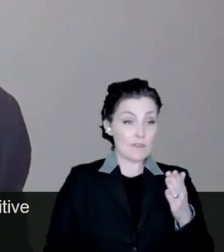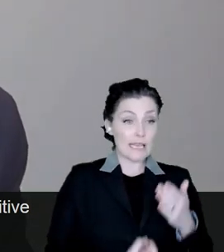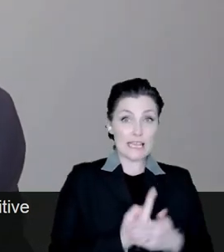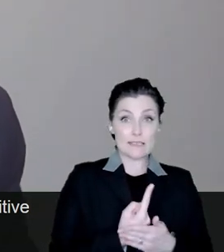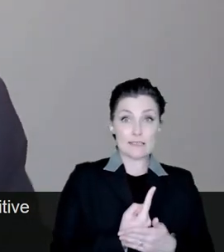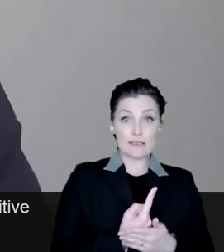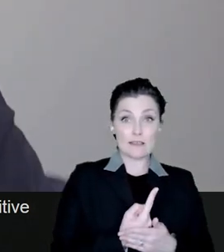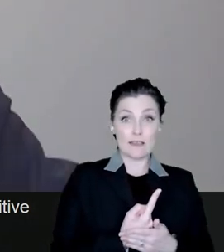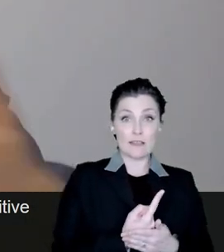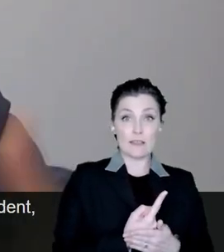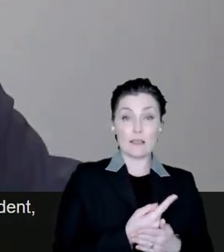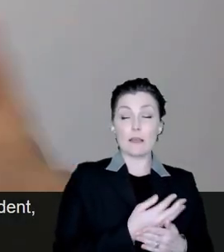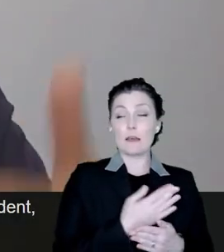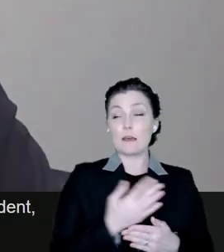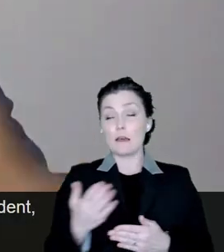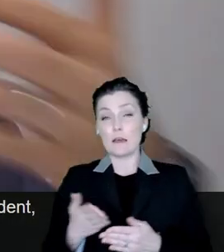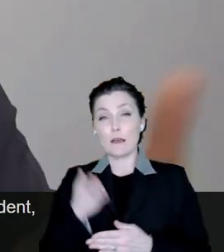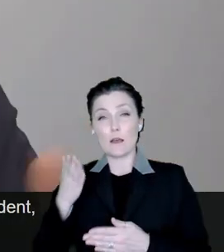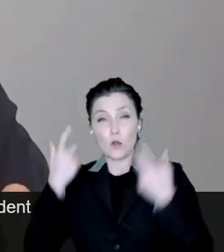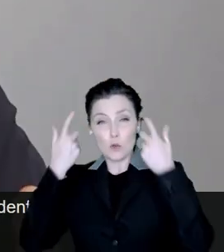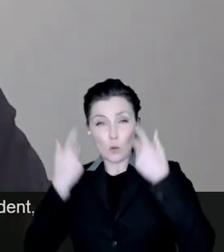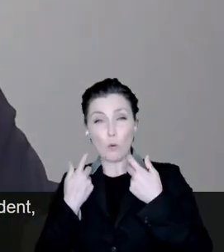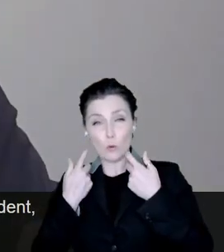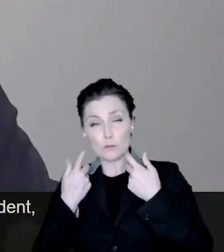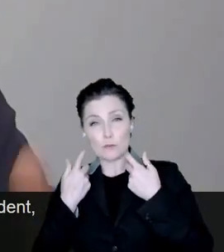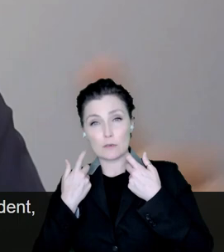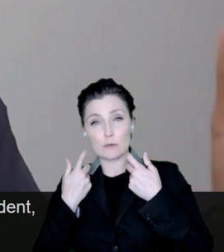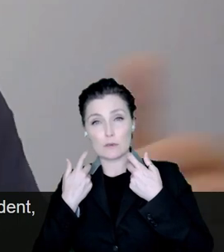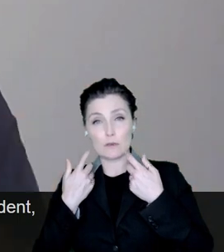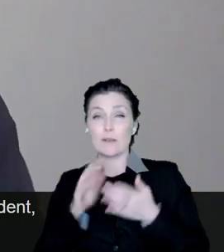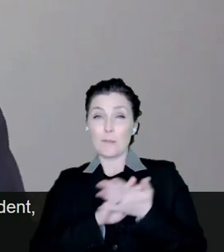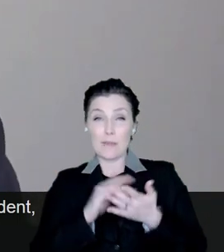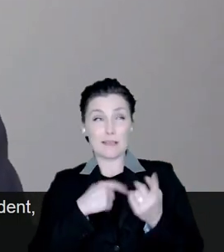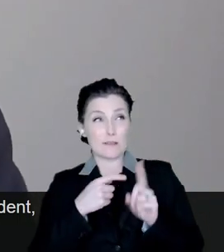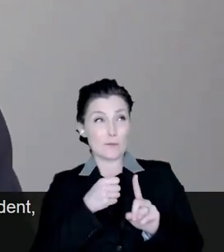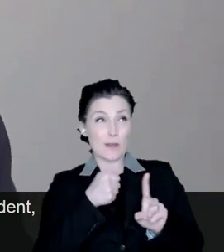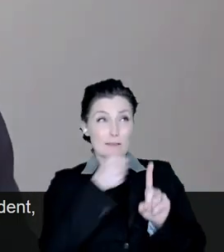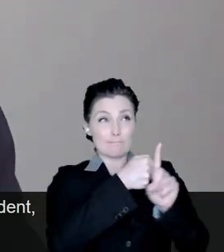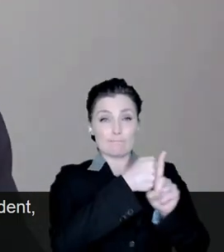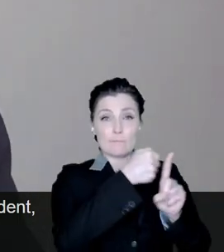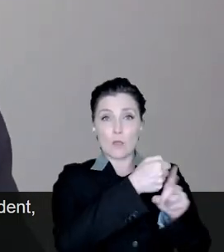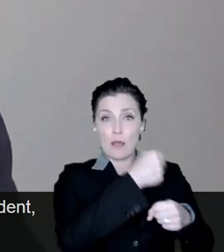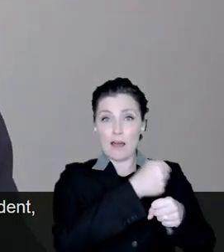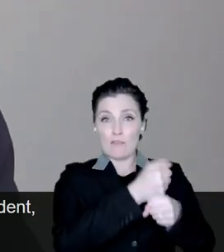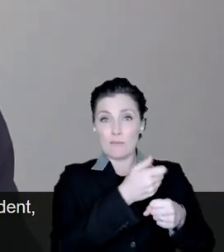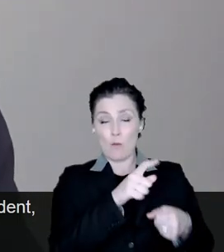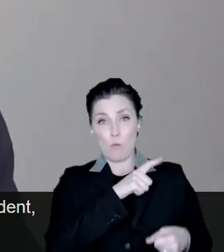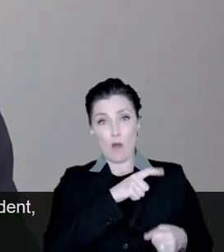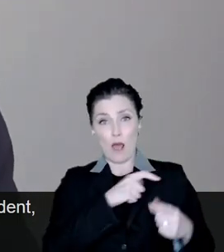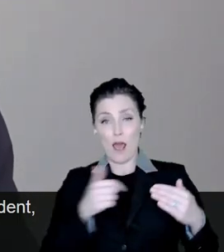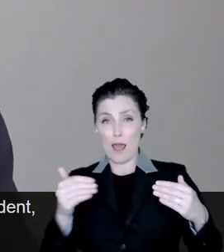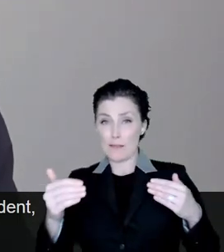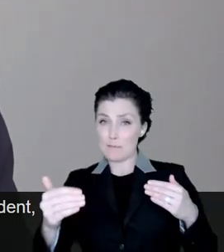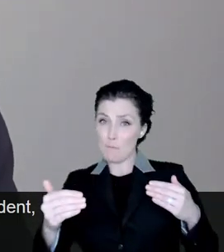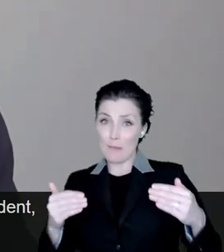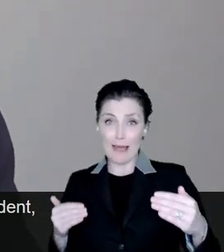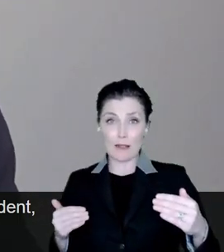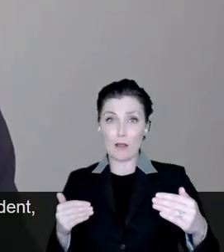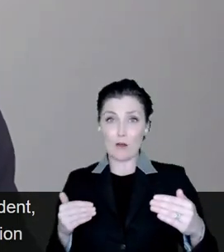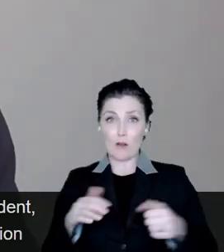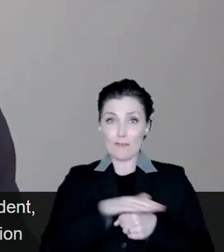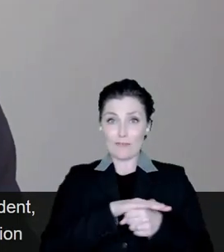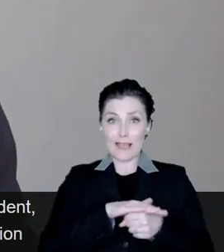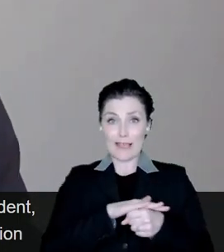a trial. And so we're also encouraging the government to deal with the backlog of cases in relation to domestic abuse, domestic